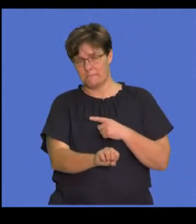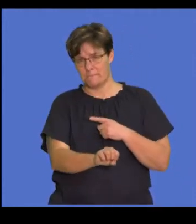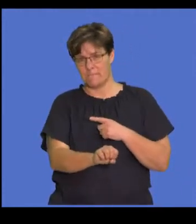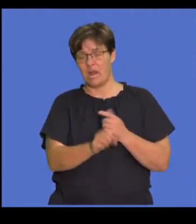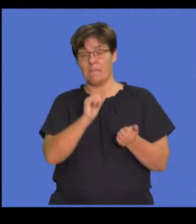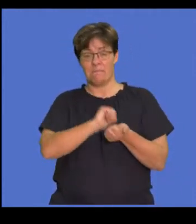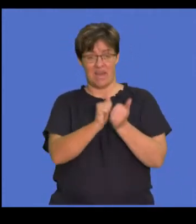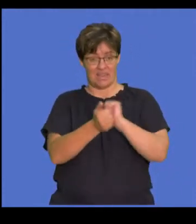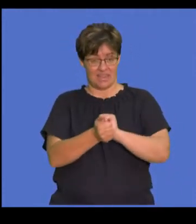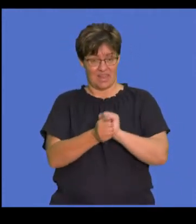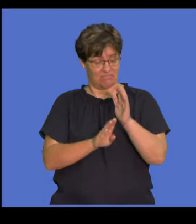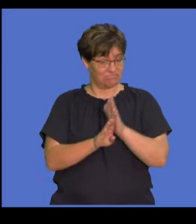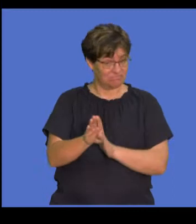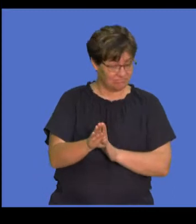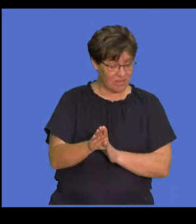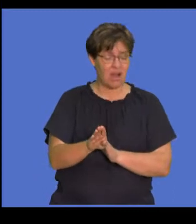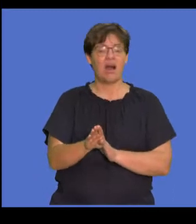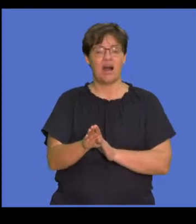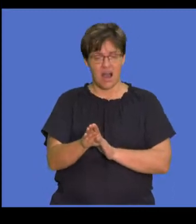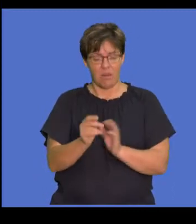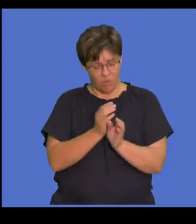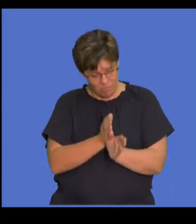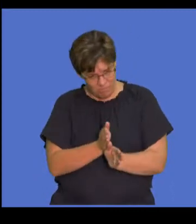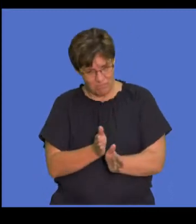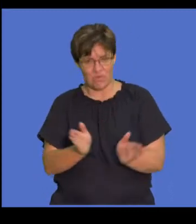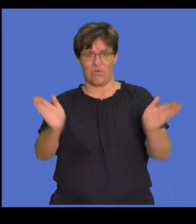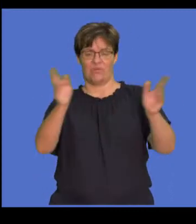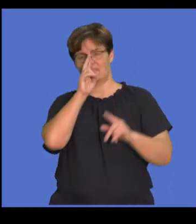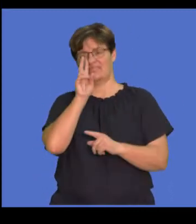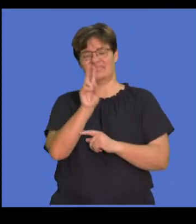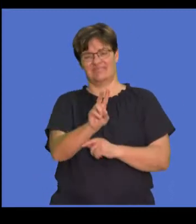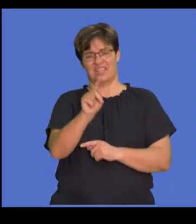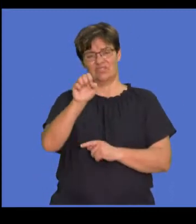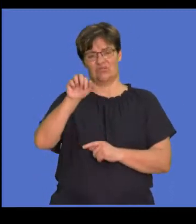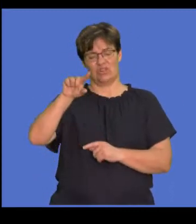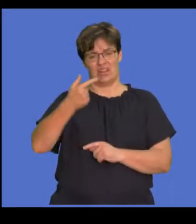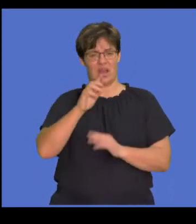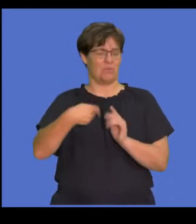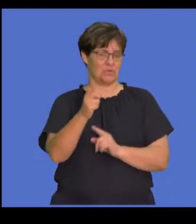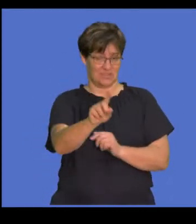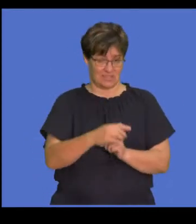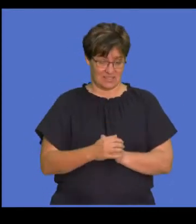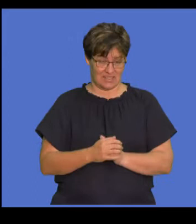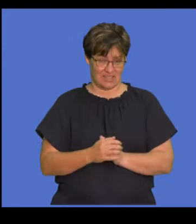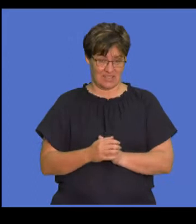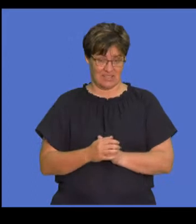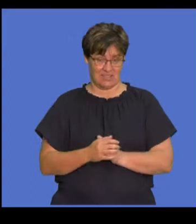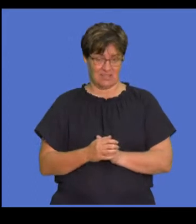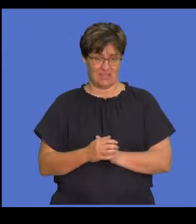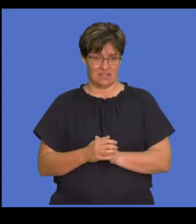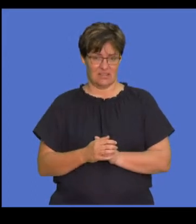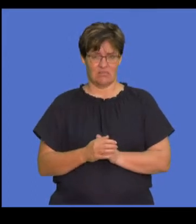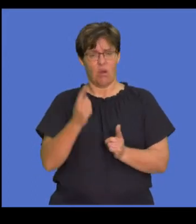your mathematics career, there is a broader picture of looking at what trigonometry is all about. It's not